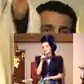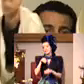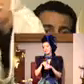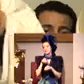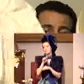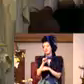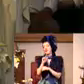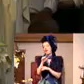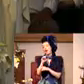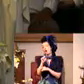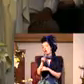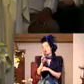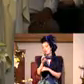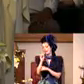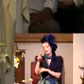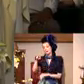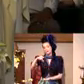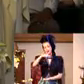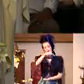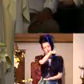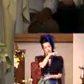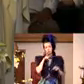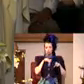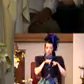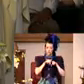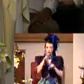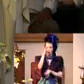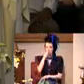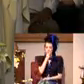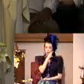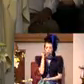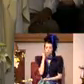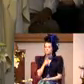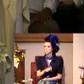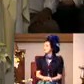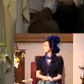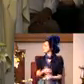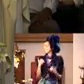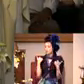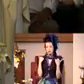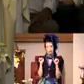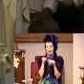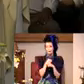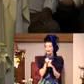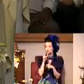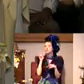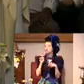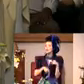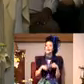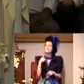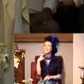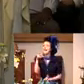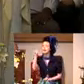any time during communion to partake. See, we try to make it so you can't say no.